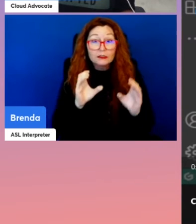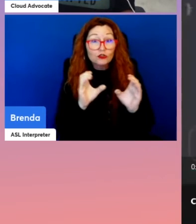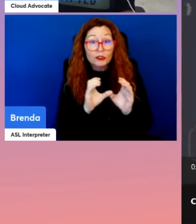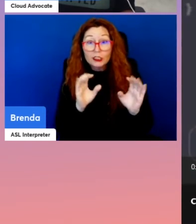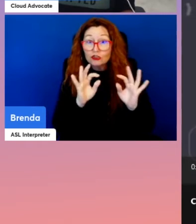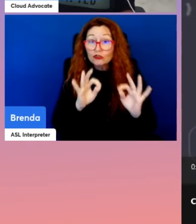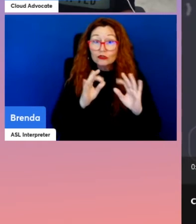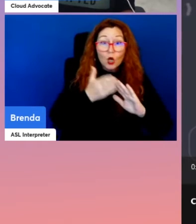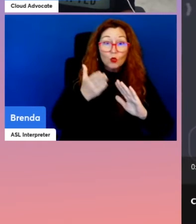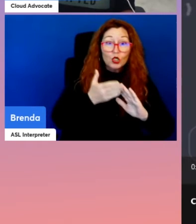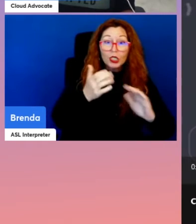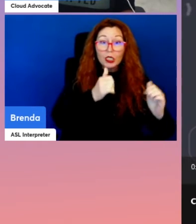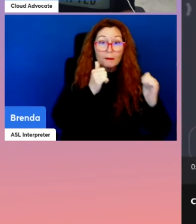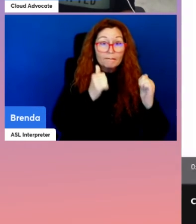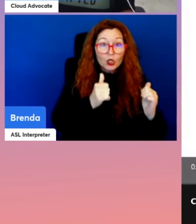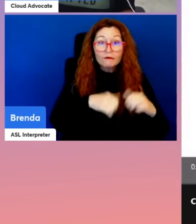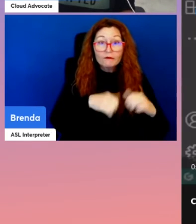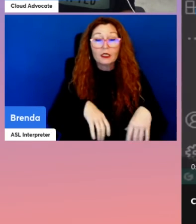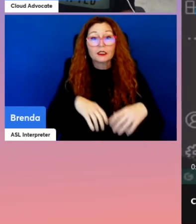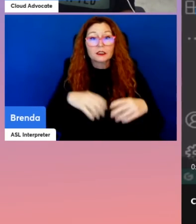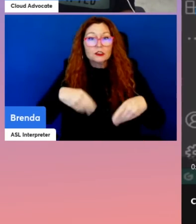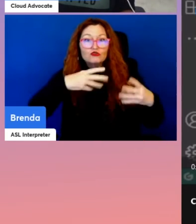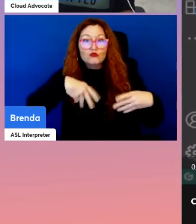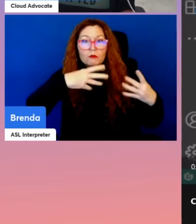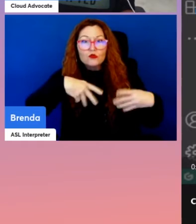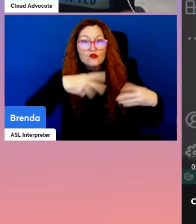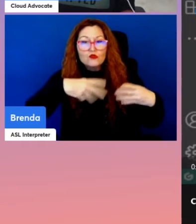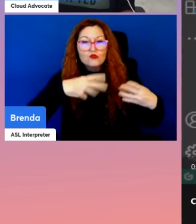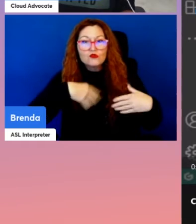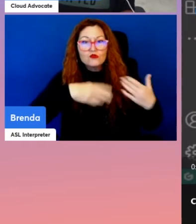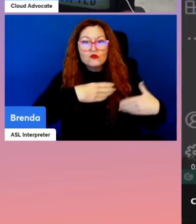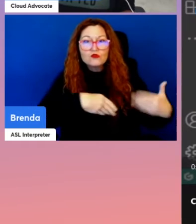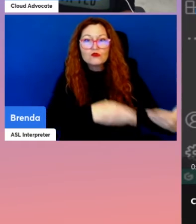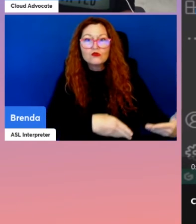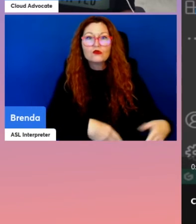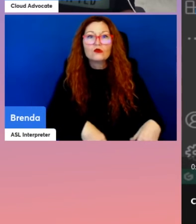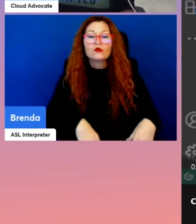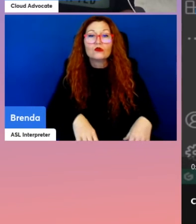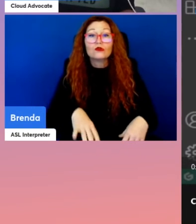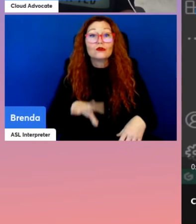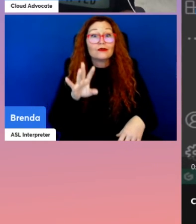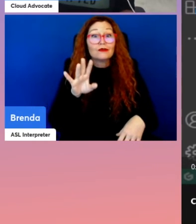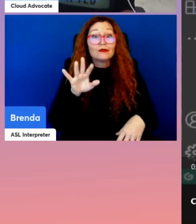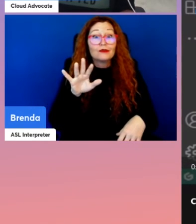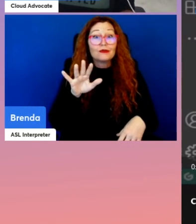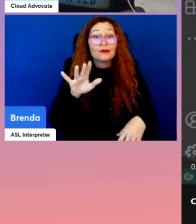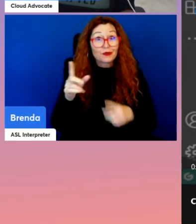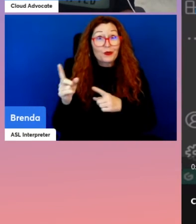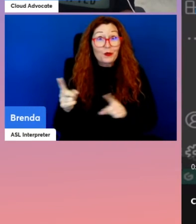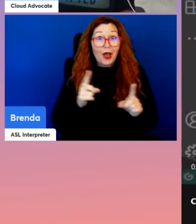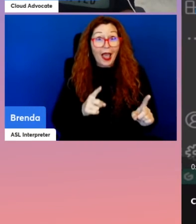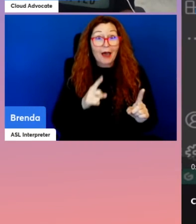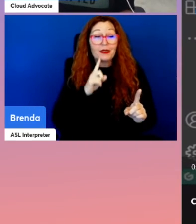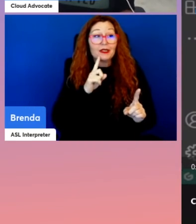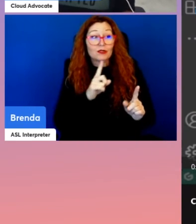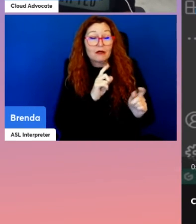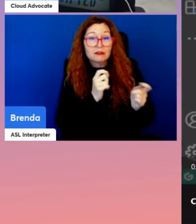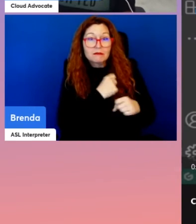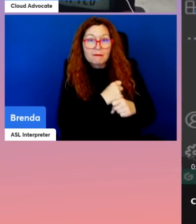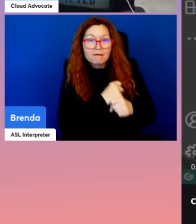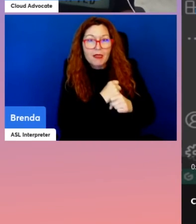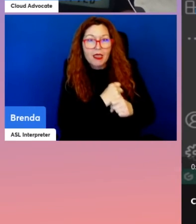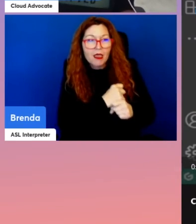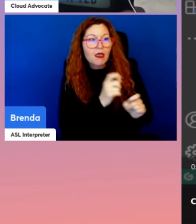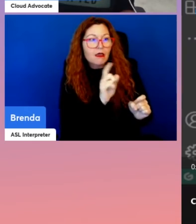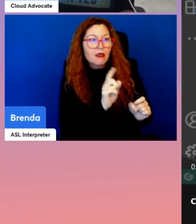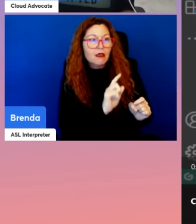working, scrubbing through. So what happened when I was working through this, I was like, oh, that's right.